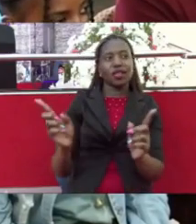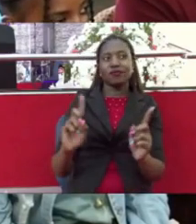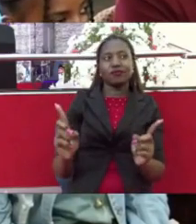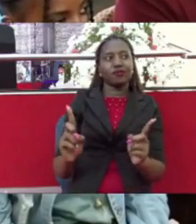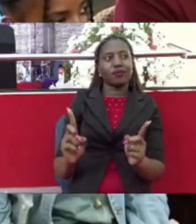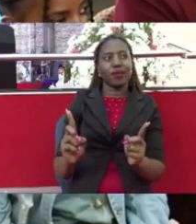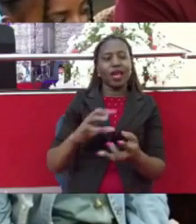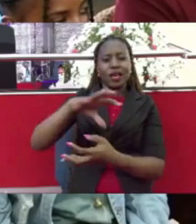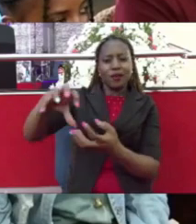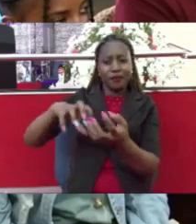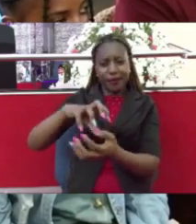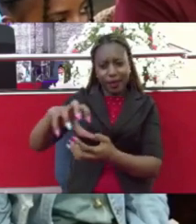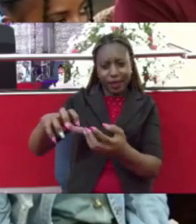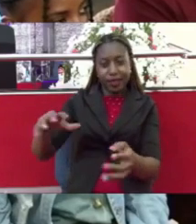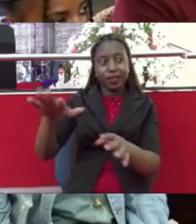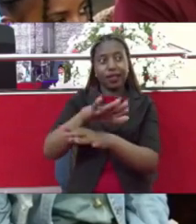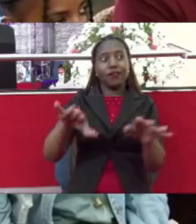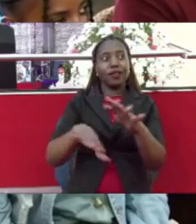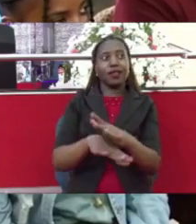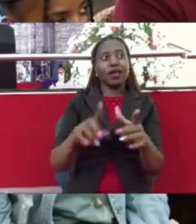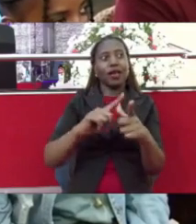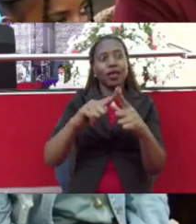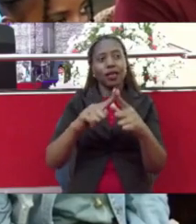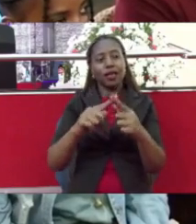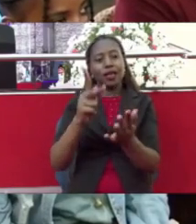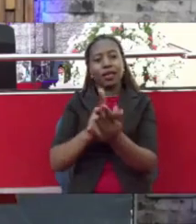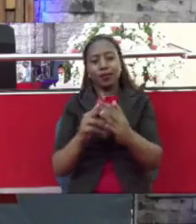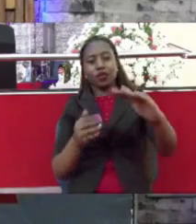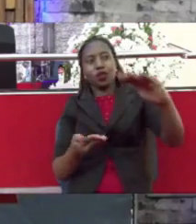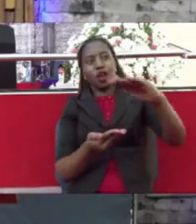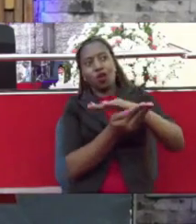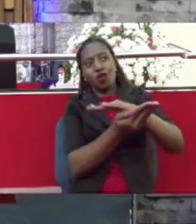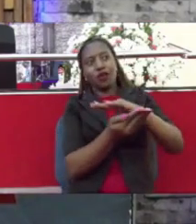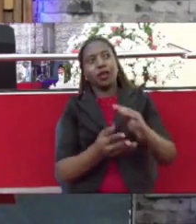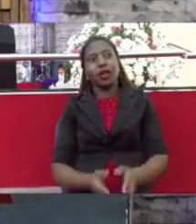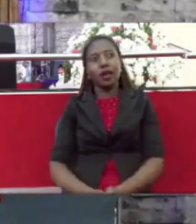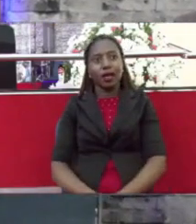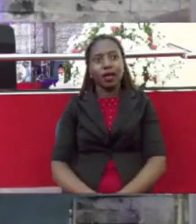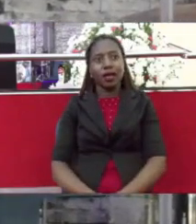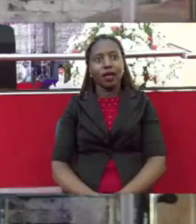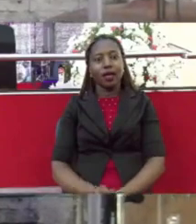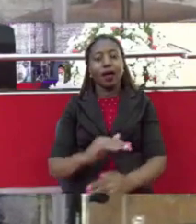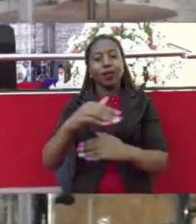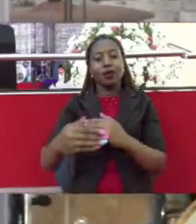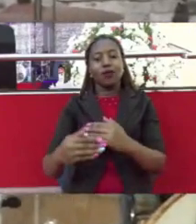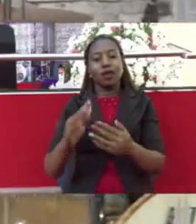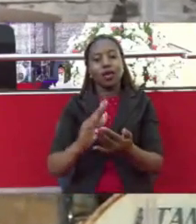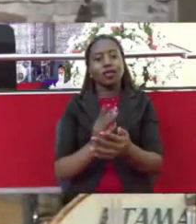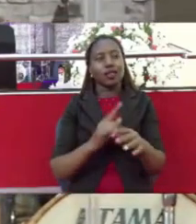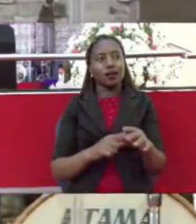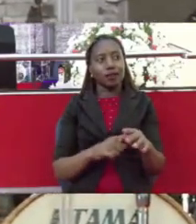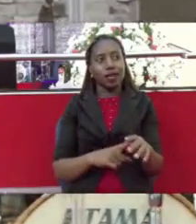Akaweza kuchanganya. And put it in the oven. Akaiweka kwenye ile oven ama jiko ile. And after some time, na baada ya